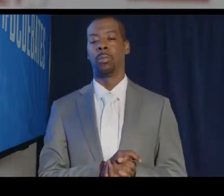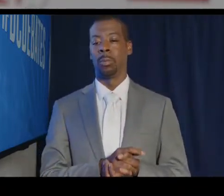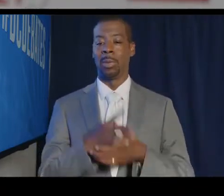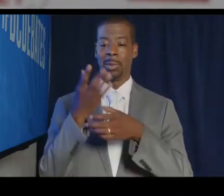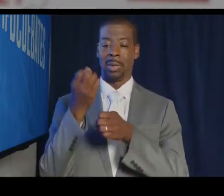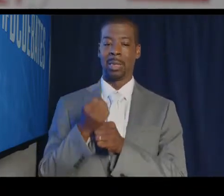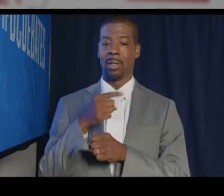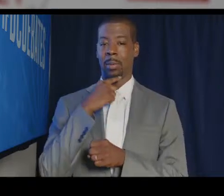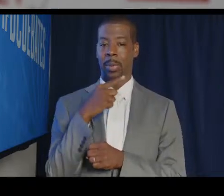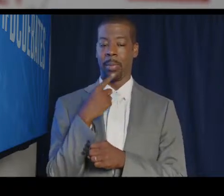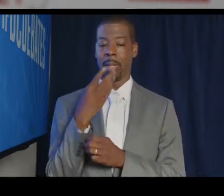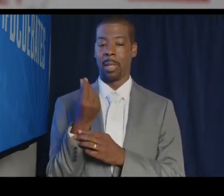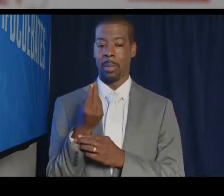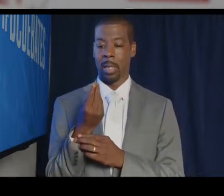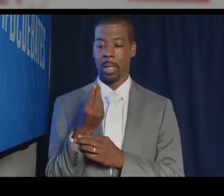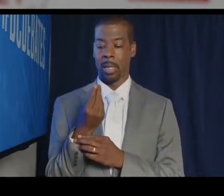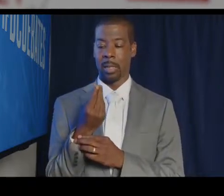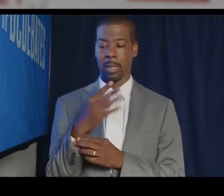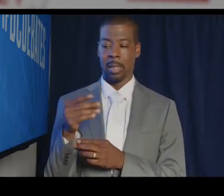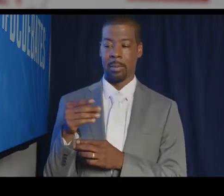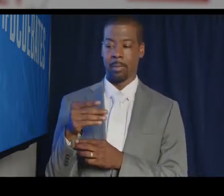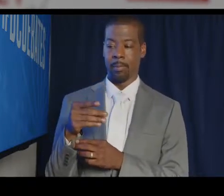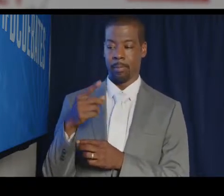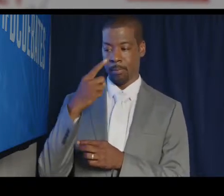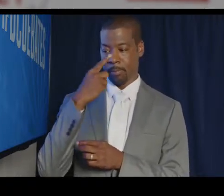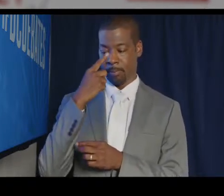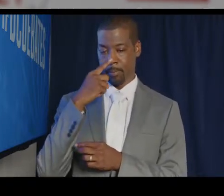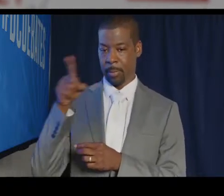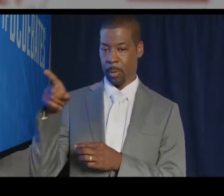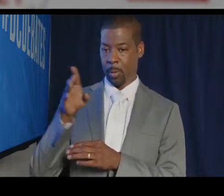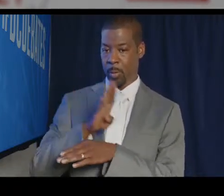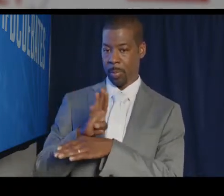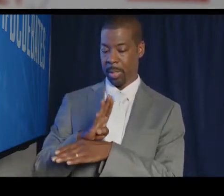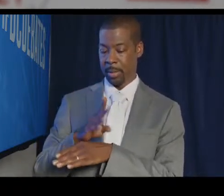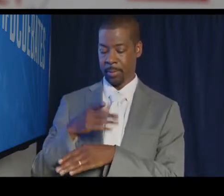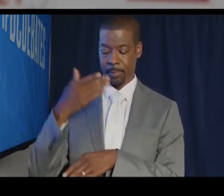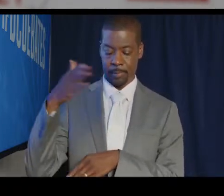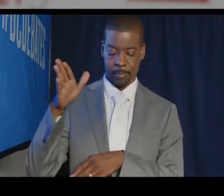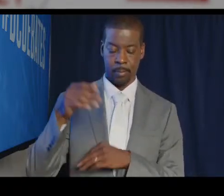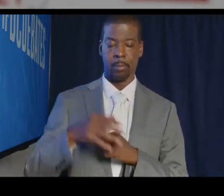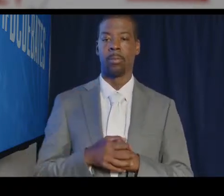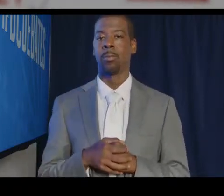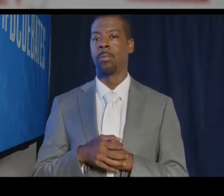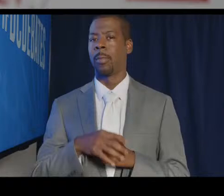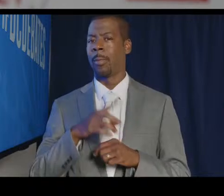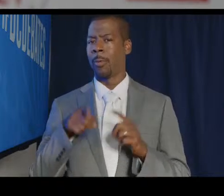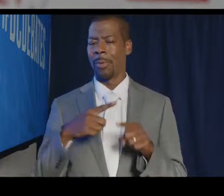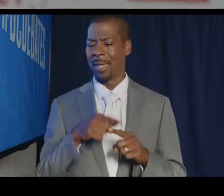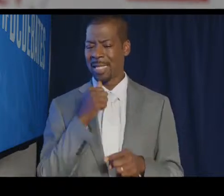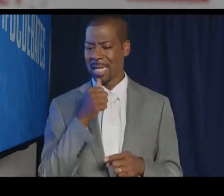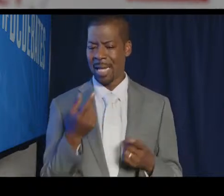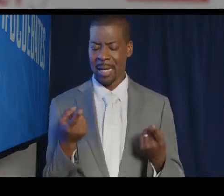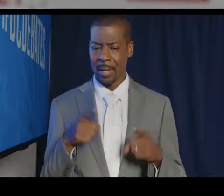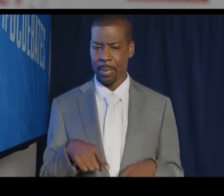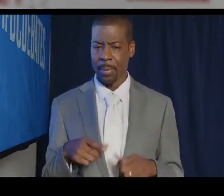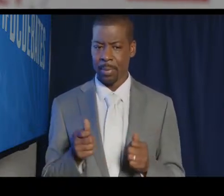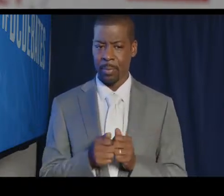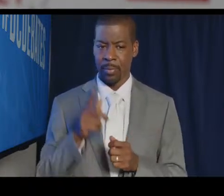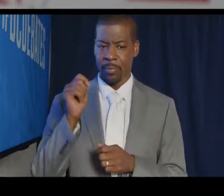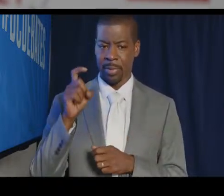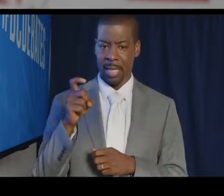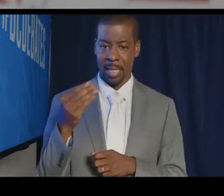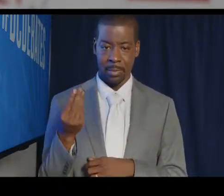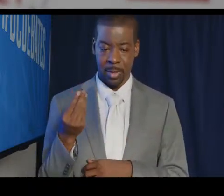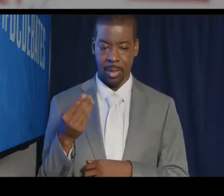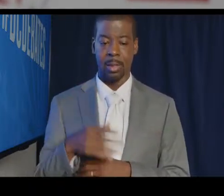money and mind your business. And when you don't do that, because that's not what happens with taxpayer money, when you